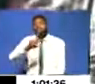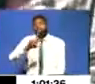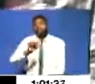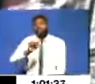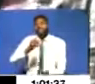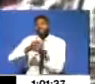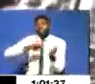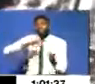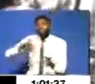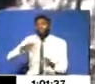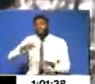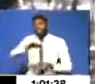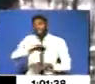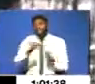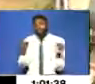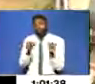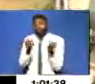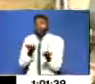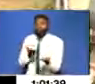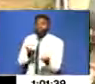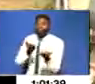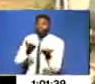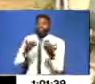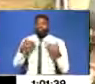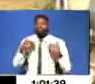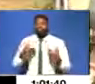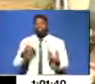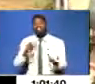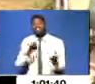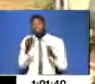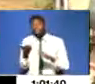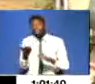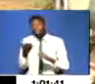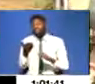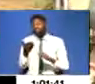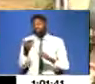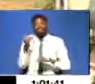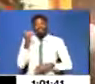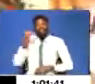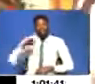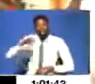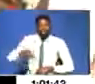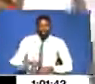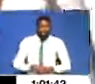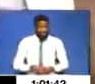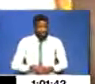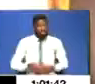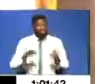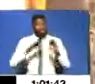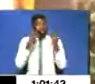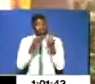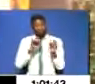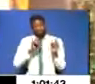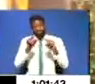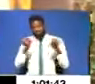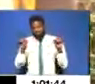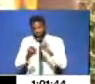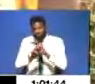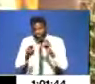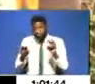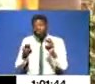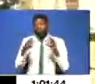Siaya County in the past few days, as families identify the bodies of their loved ones, relatives and friends of those who